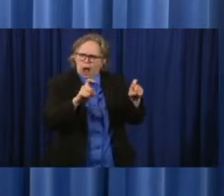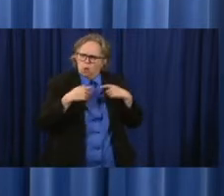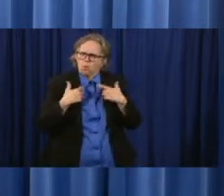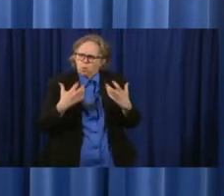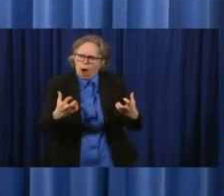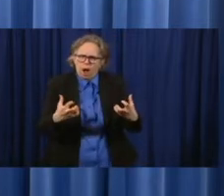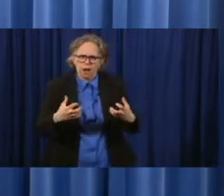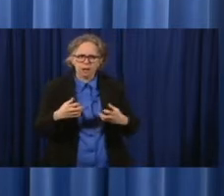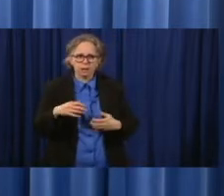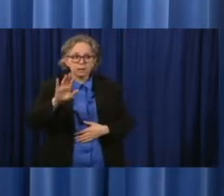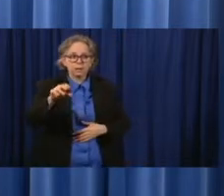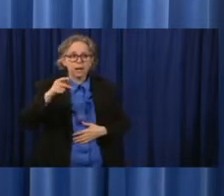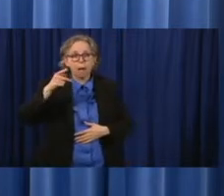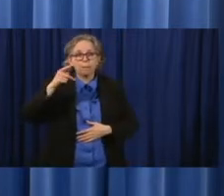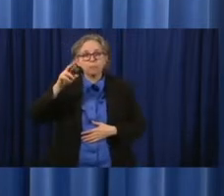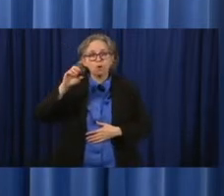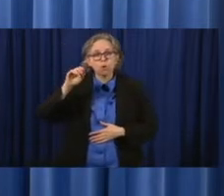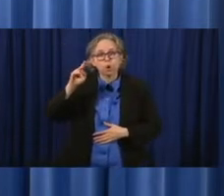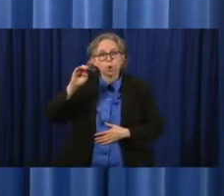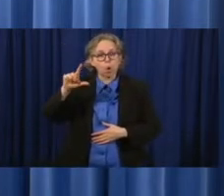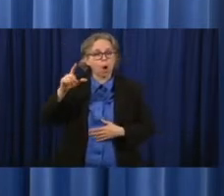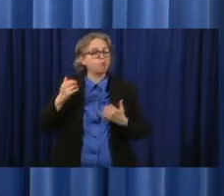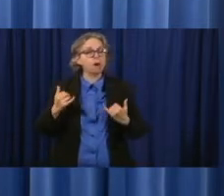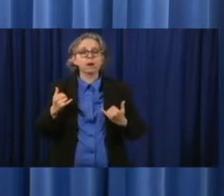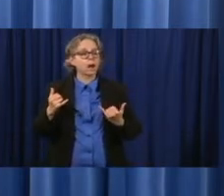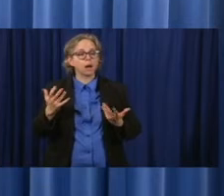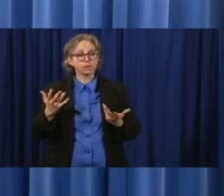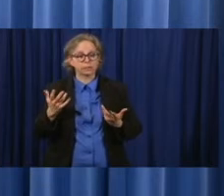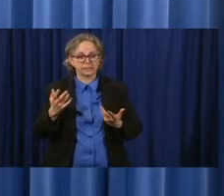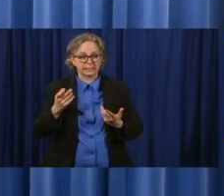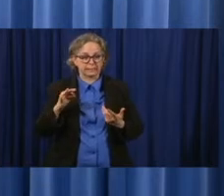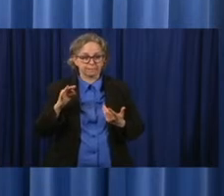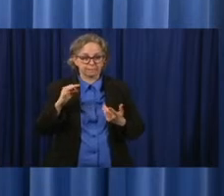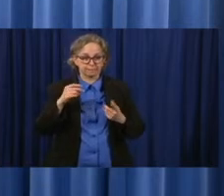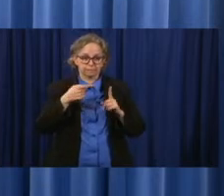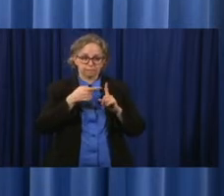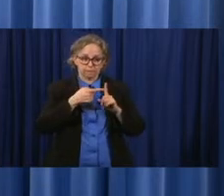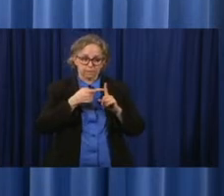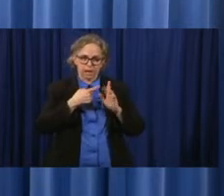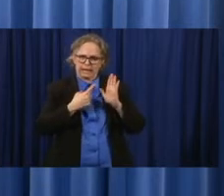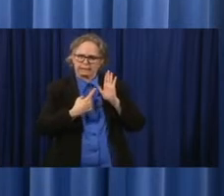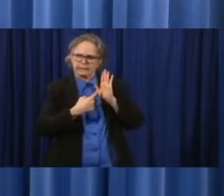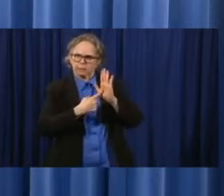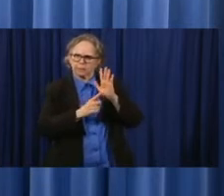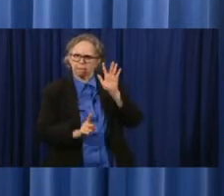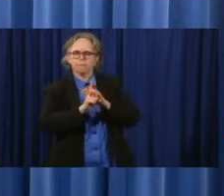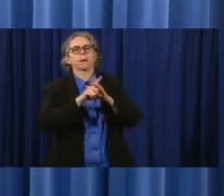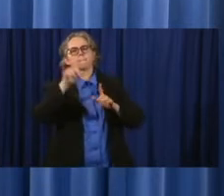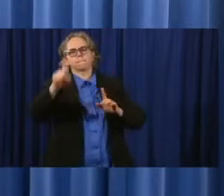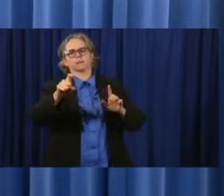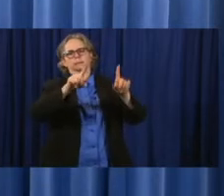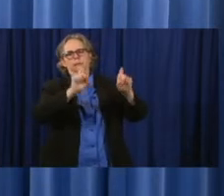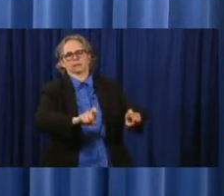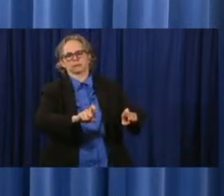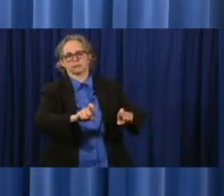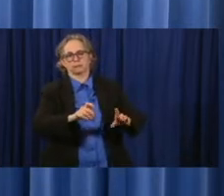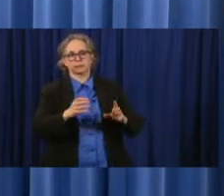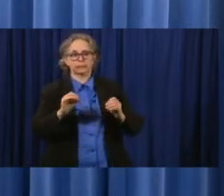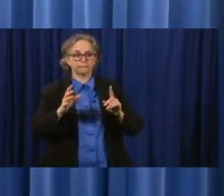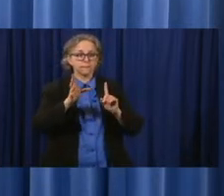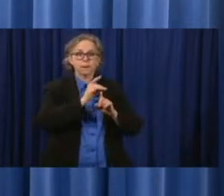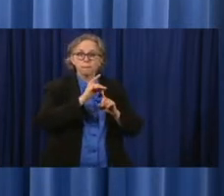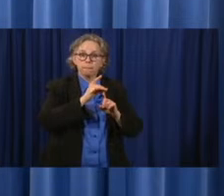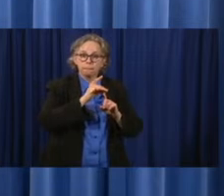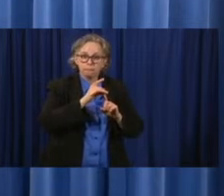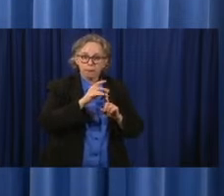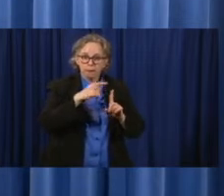anybody has symptoms, they're to be tested. If they in fact test positive, then the tracing takes place